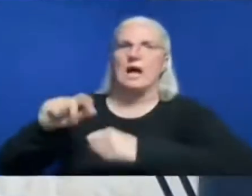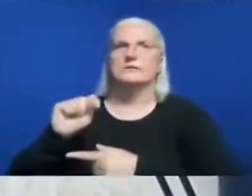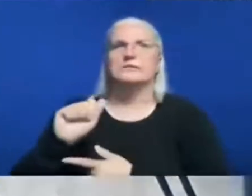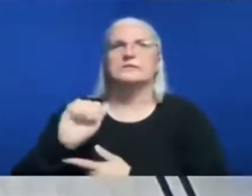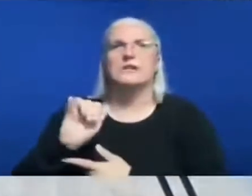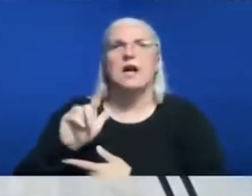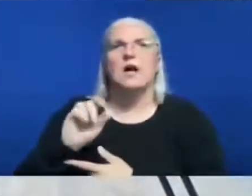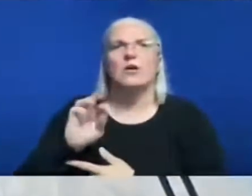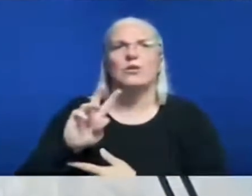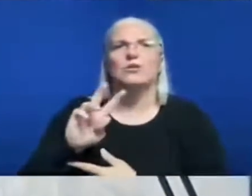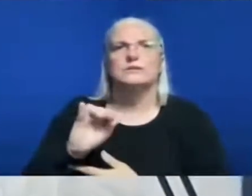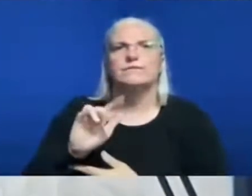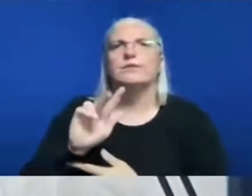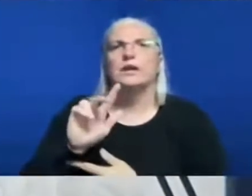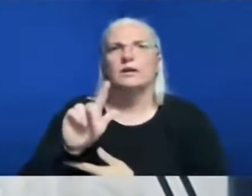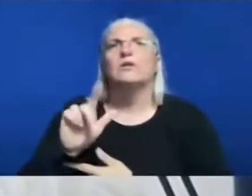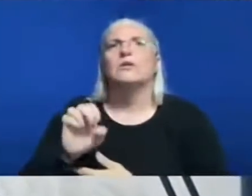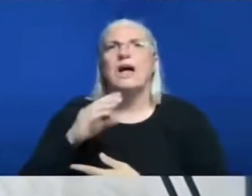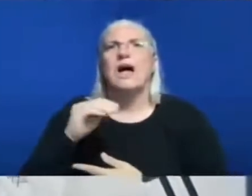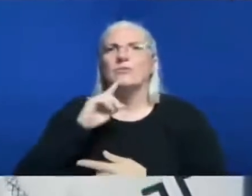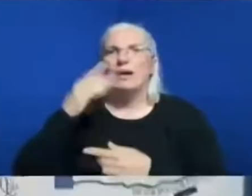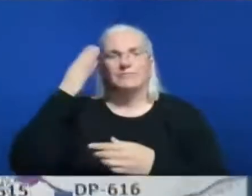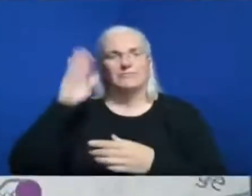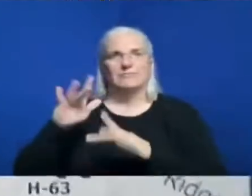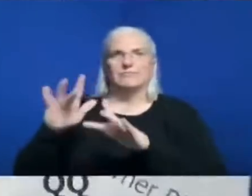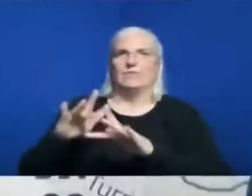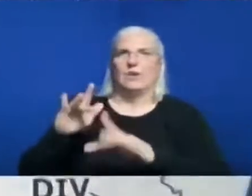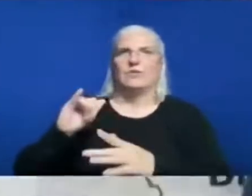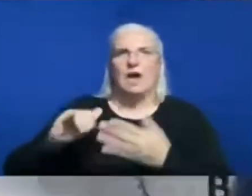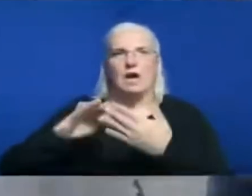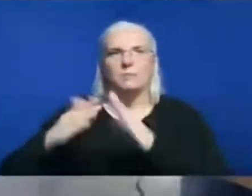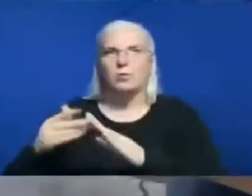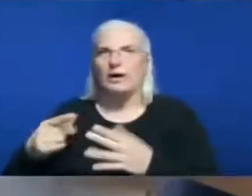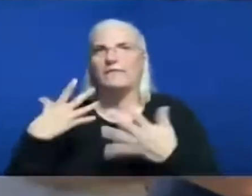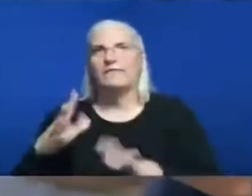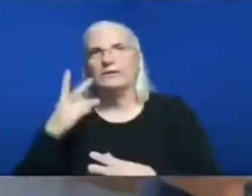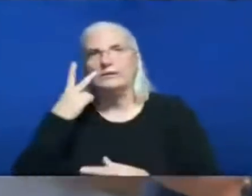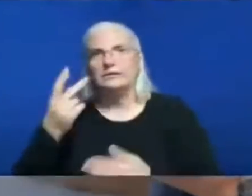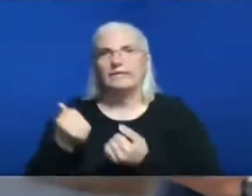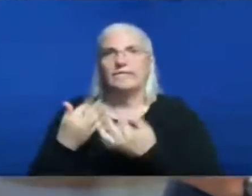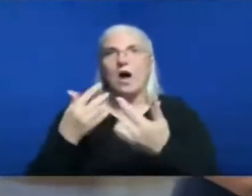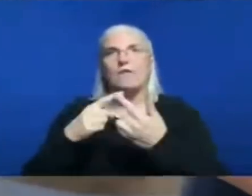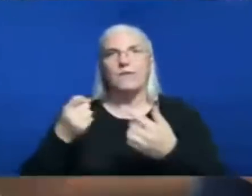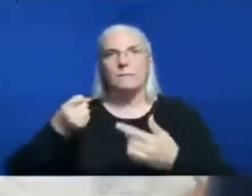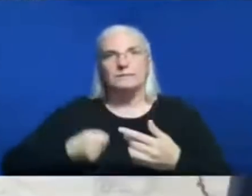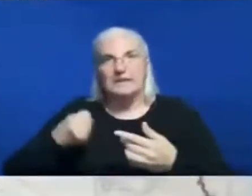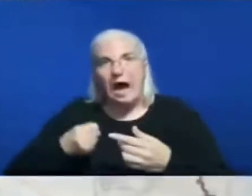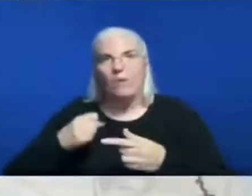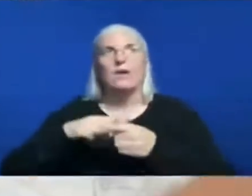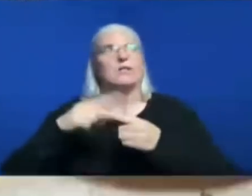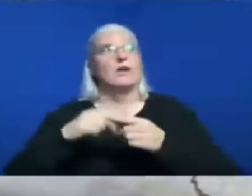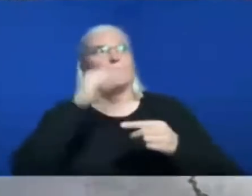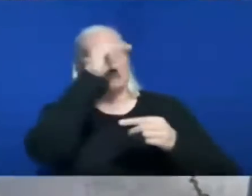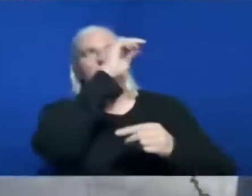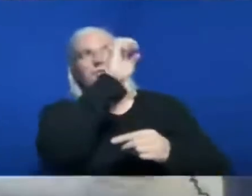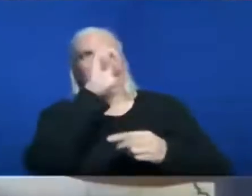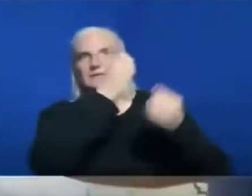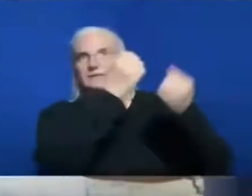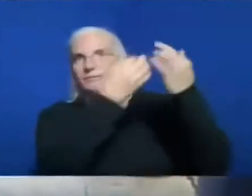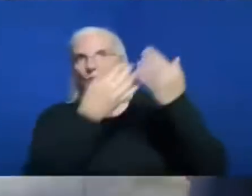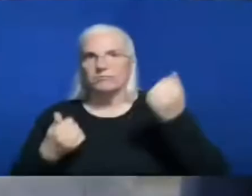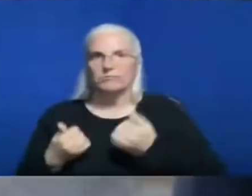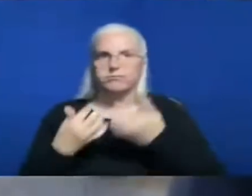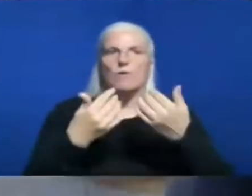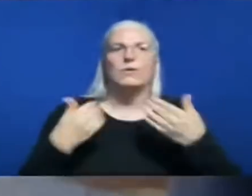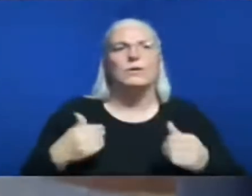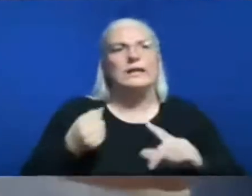around Indian Valley. They've seen fire come from the northeast, and it has hit the town in several directions. With that, we